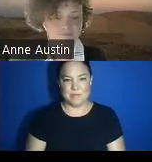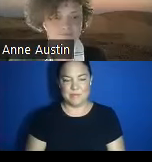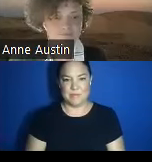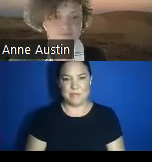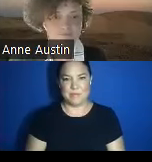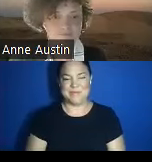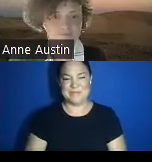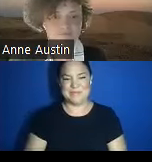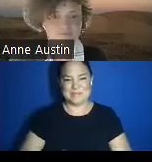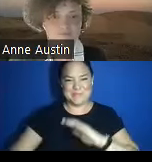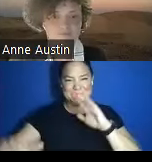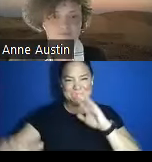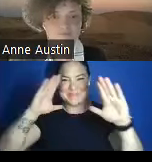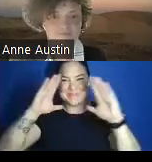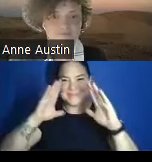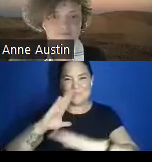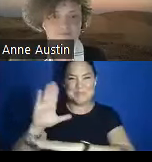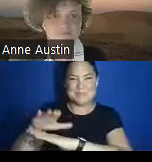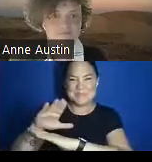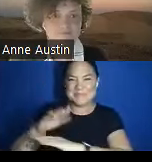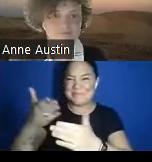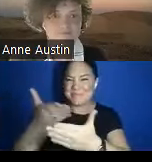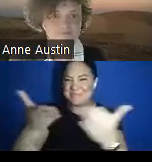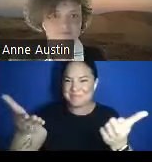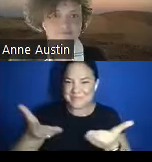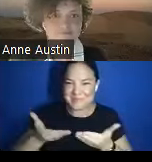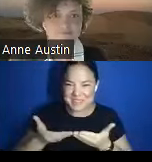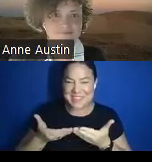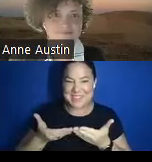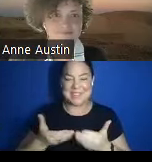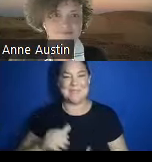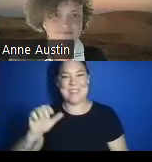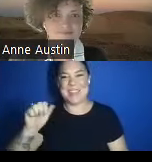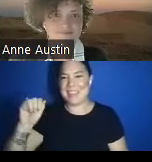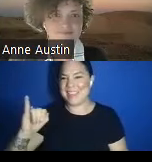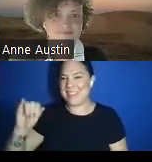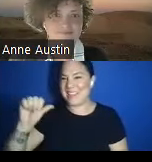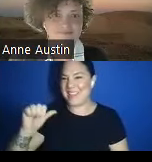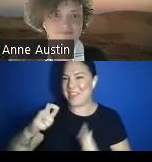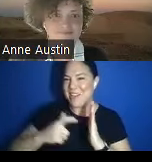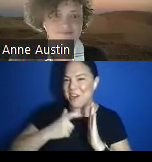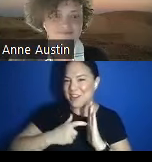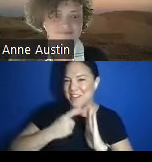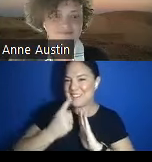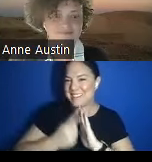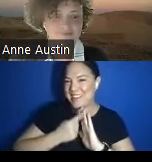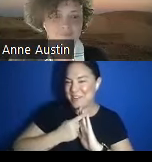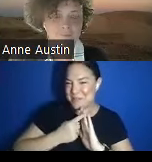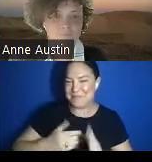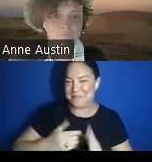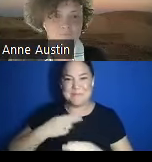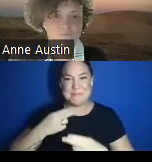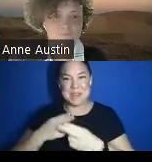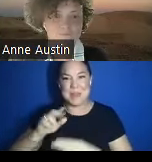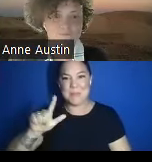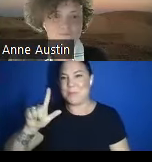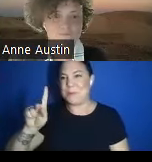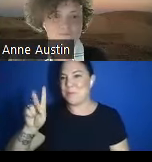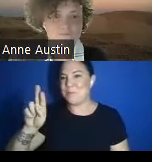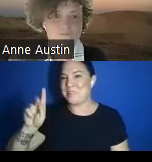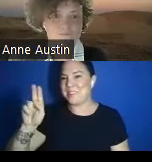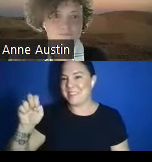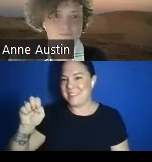Good evening, everybody. Welcome. Welcome to the AIA Archaeology Hour. My name is Ulrika Krocek. I